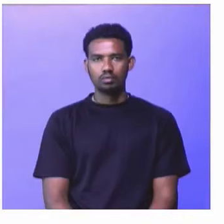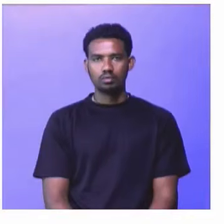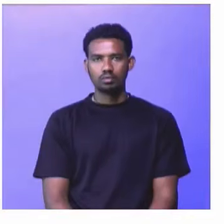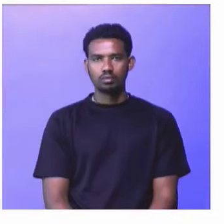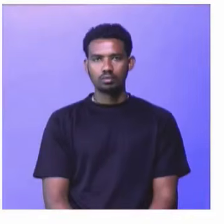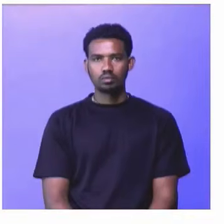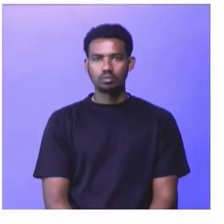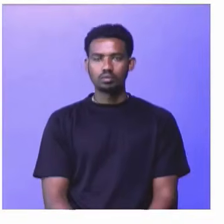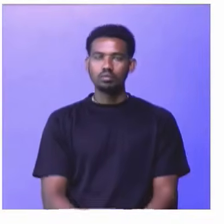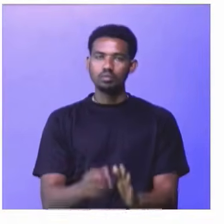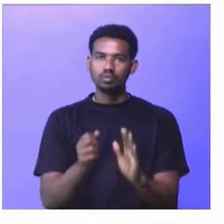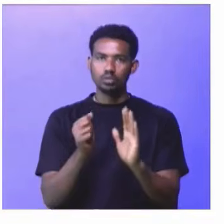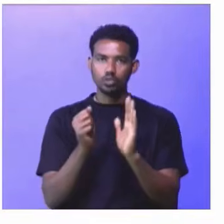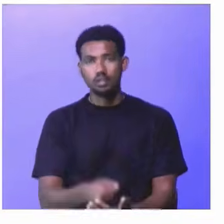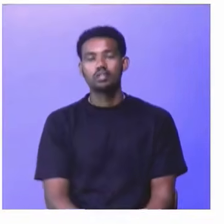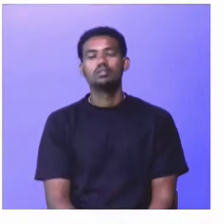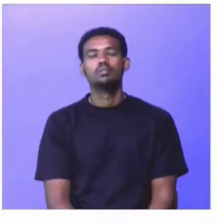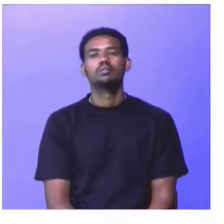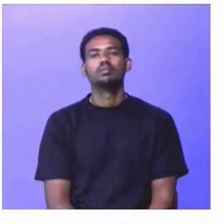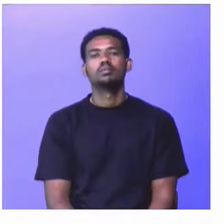For example, the teacher said,